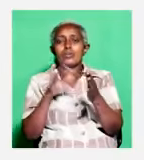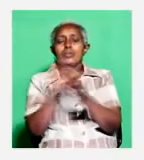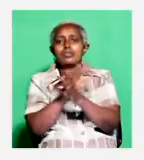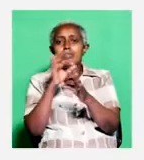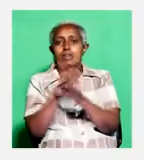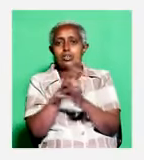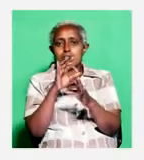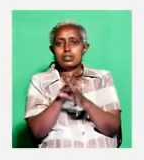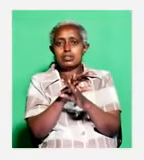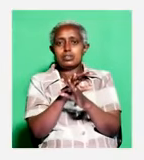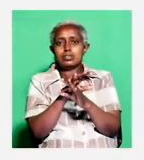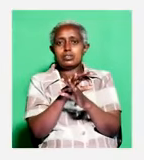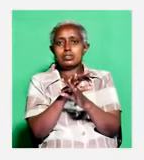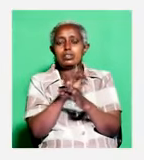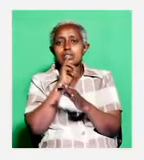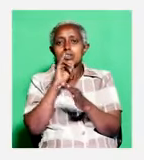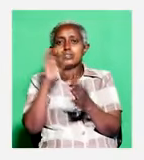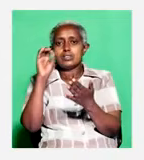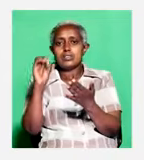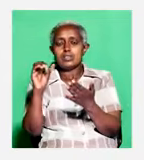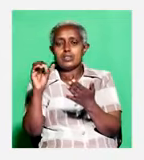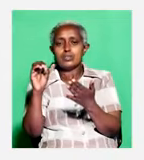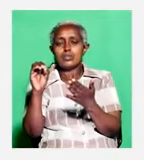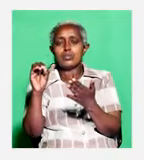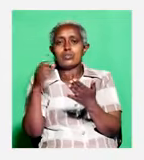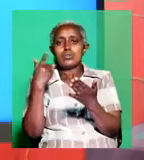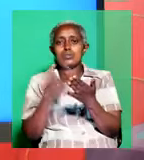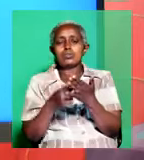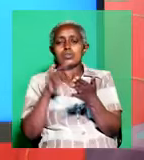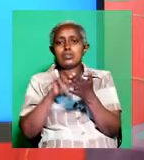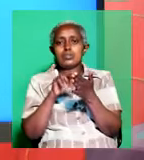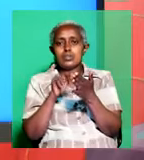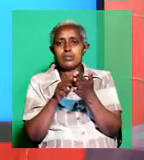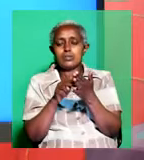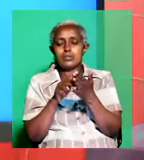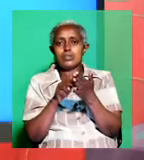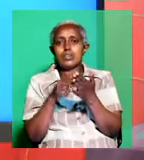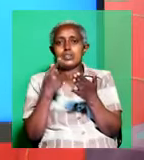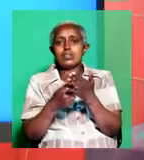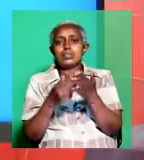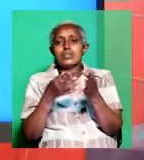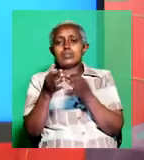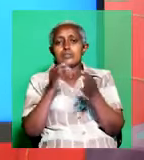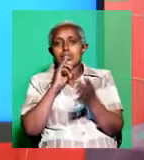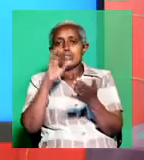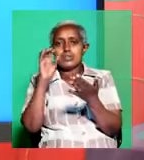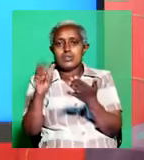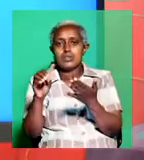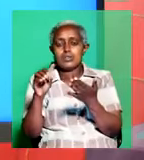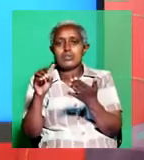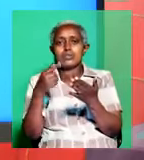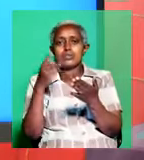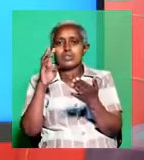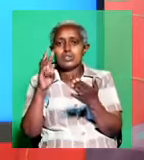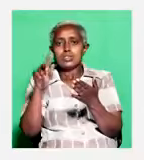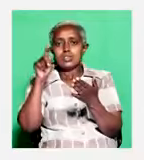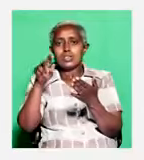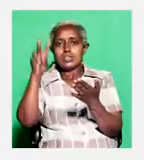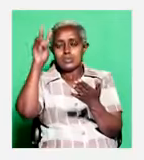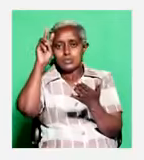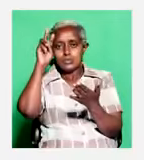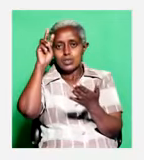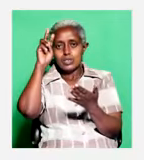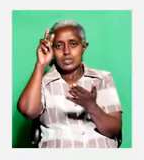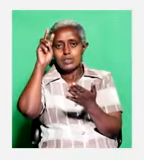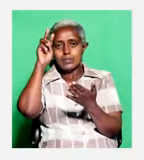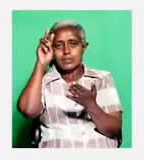function is 0, implies that this expression is 0. Therefore here 6x squared